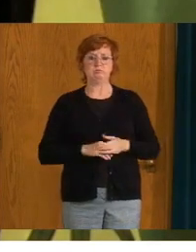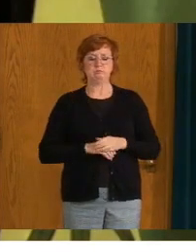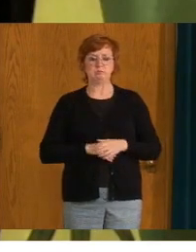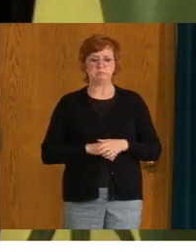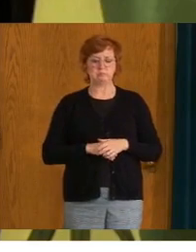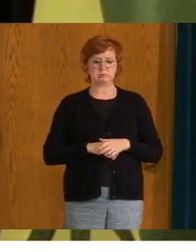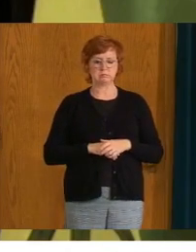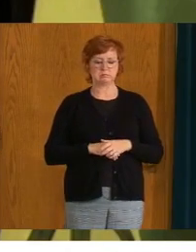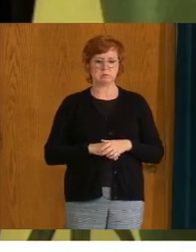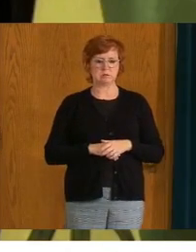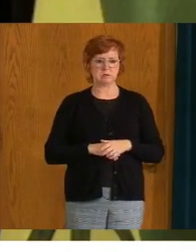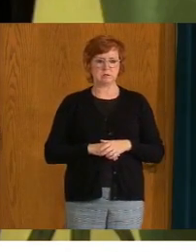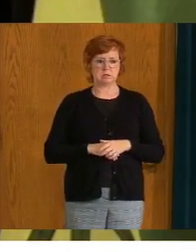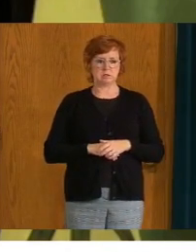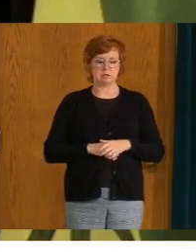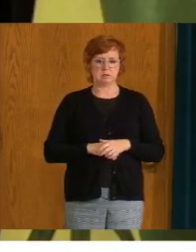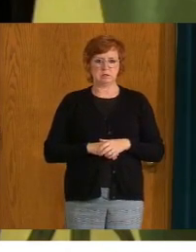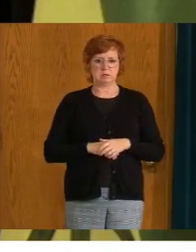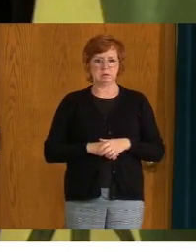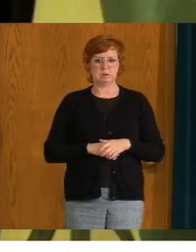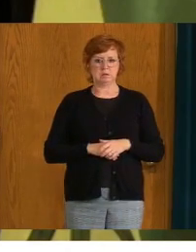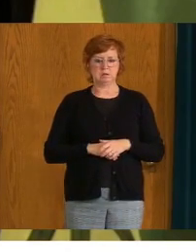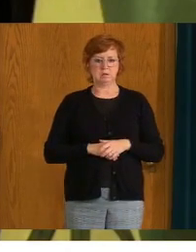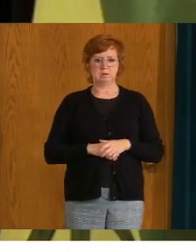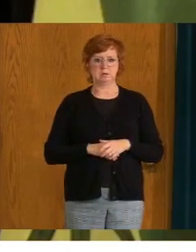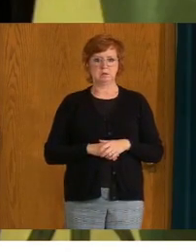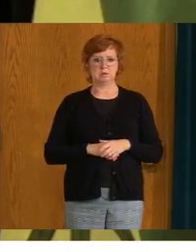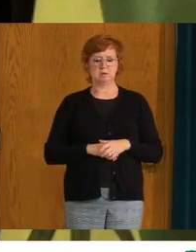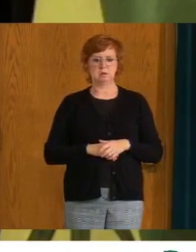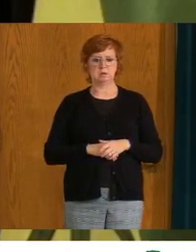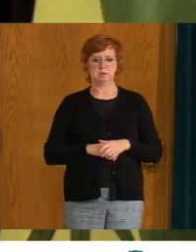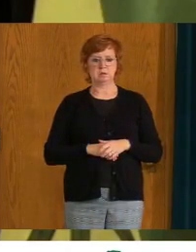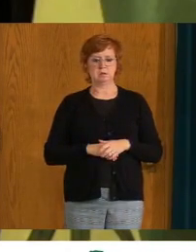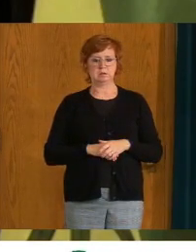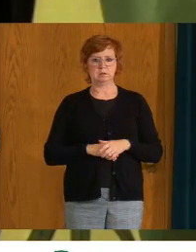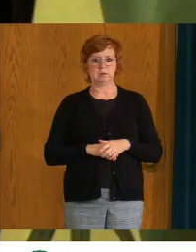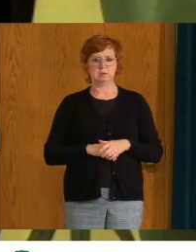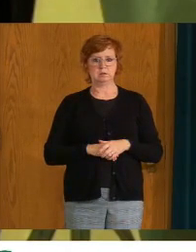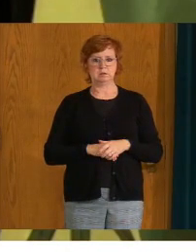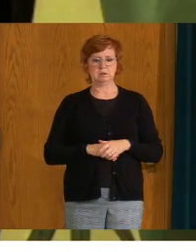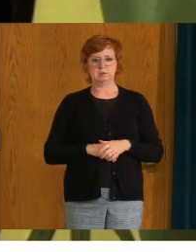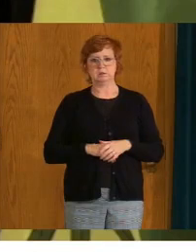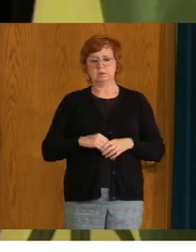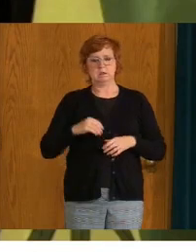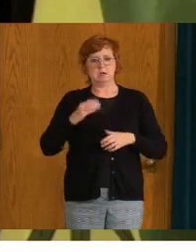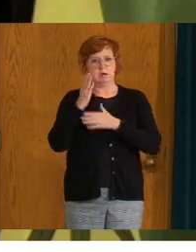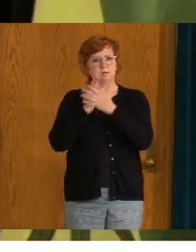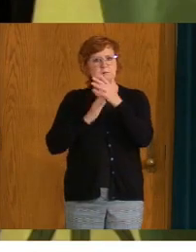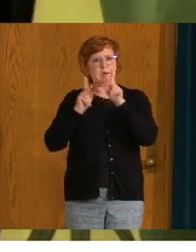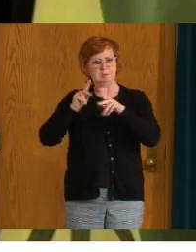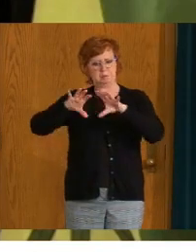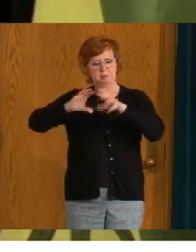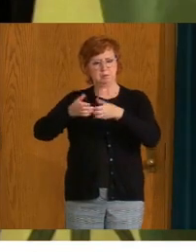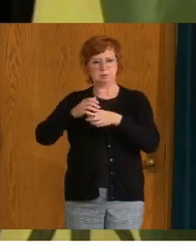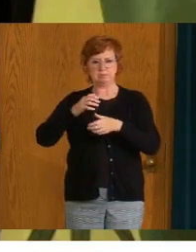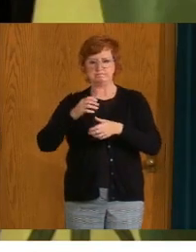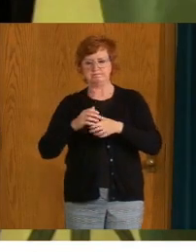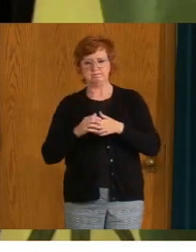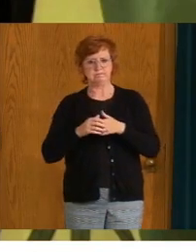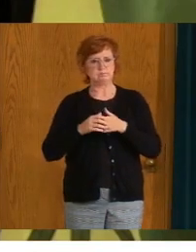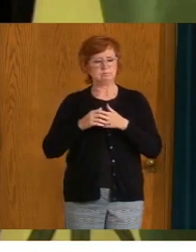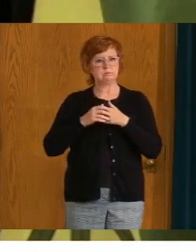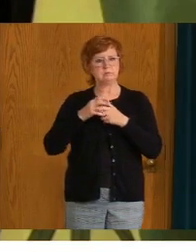been able to make it work to attend a clinic for their first vaccination. We're trying to give that effort